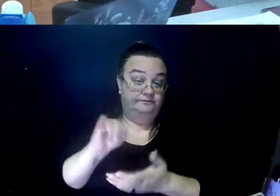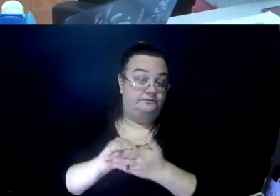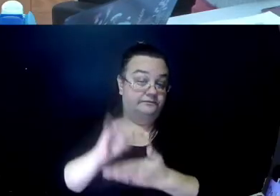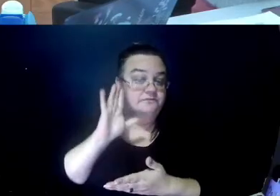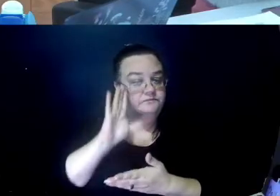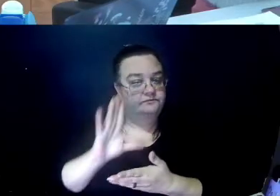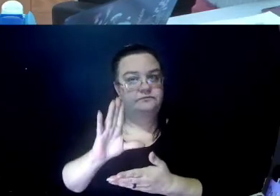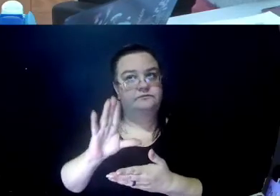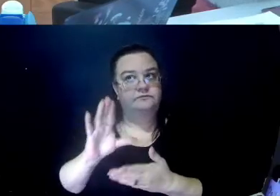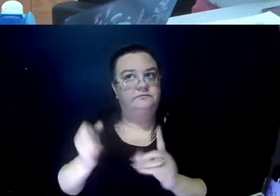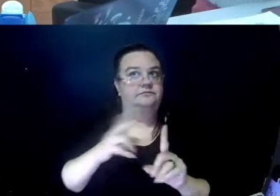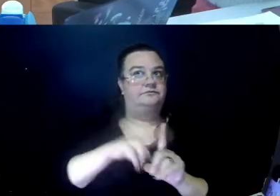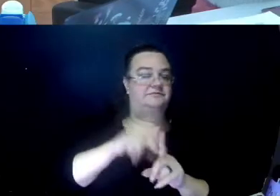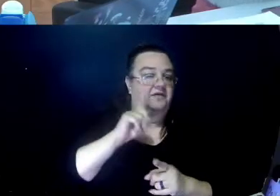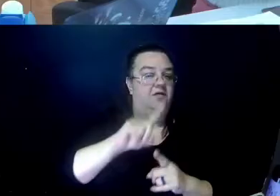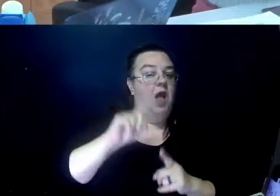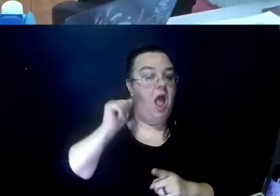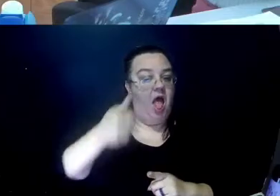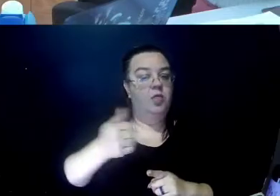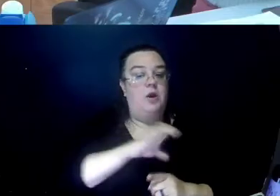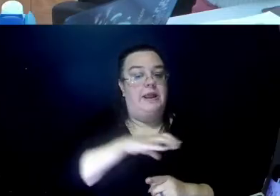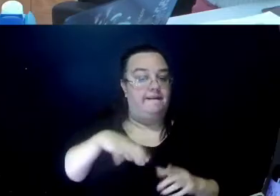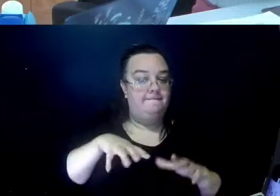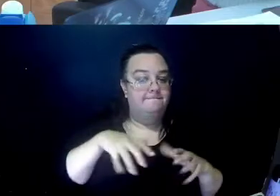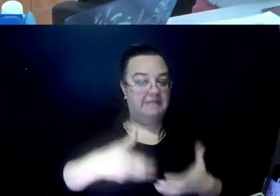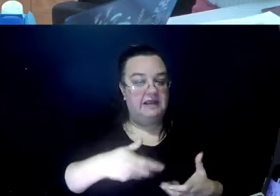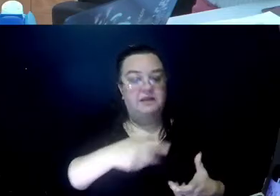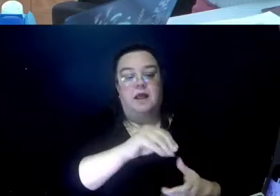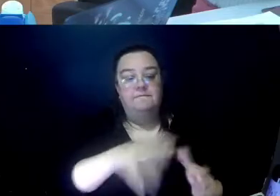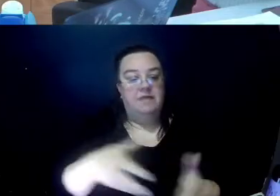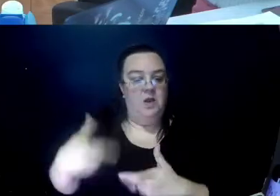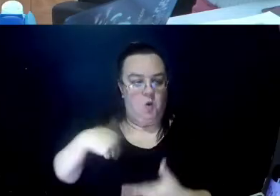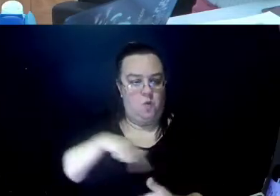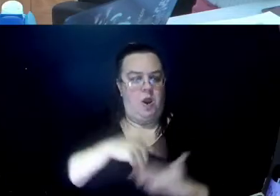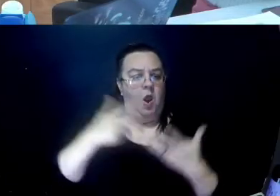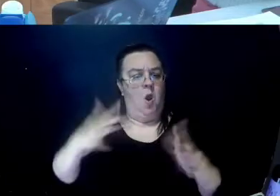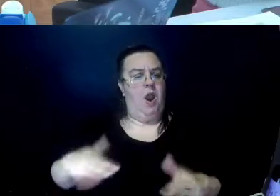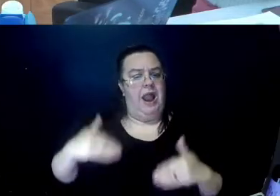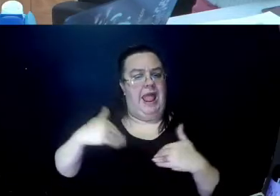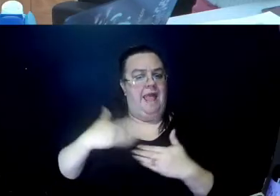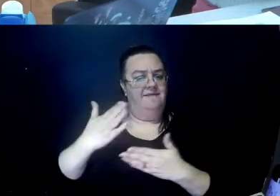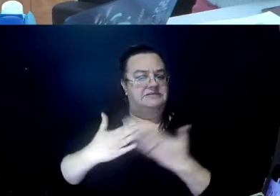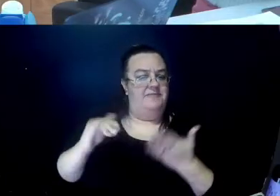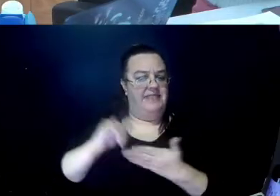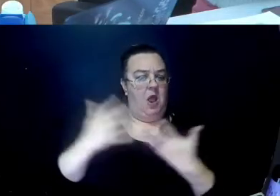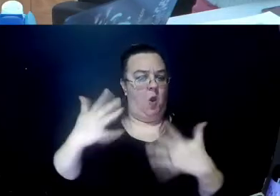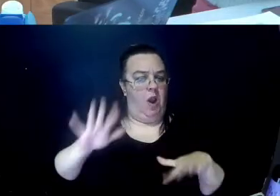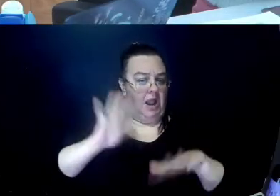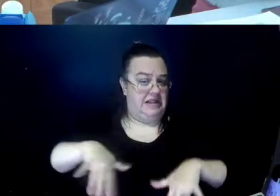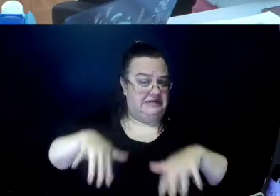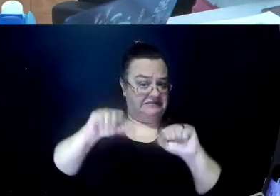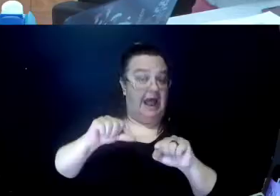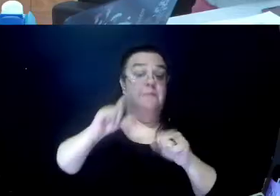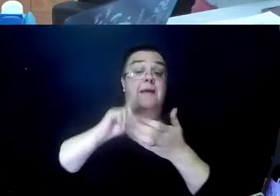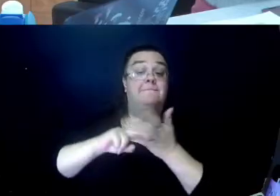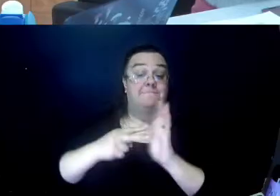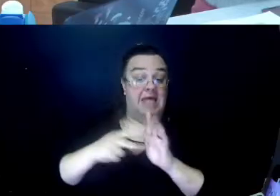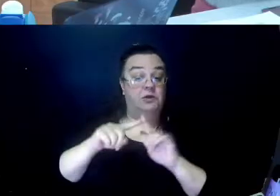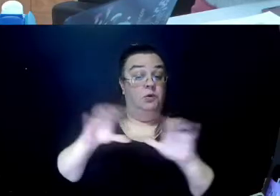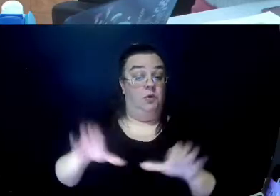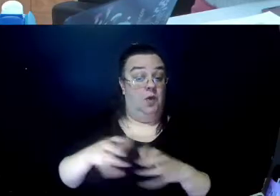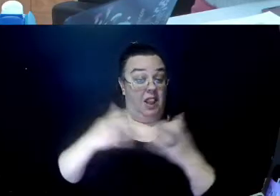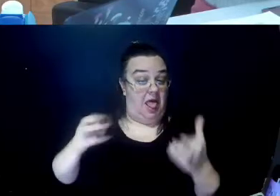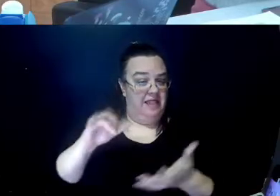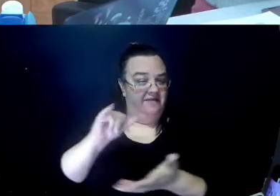other committees and bodies, we already have a document that's been adopted that's meant to do a lot of this. It